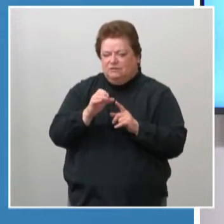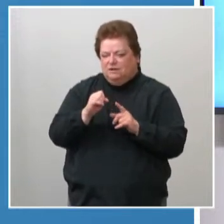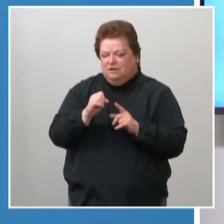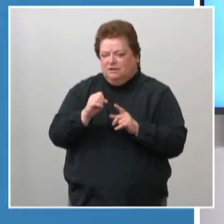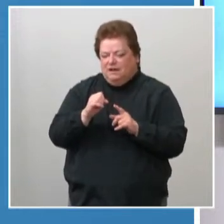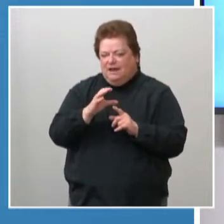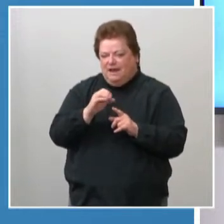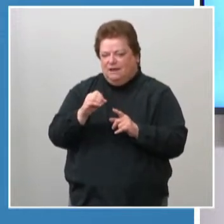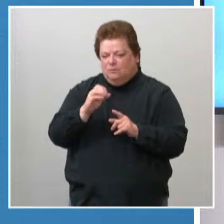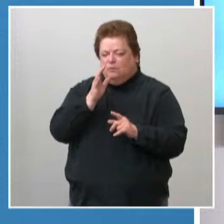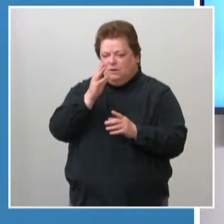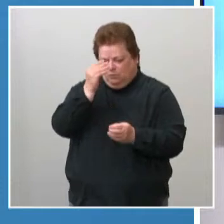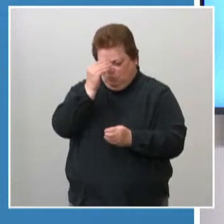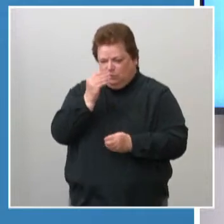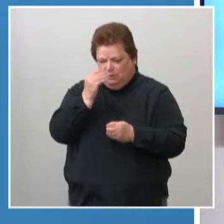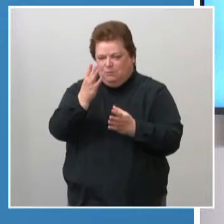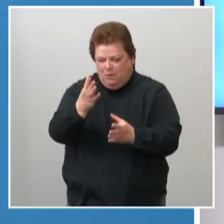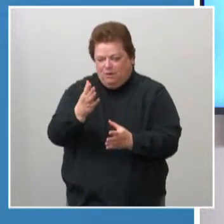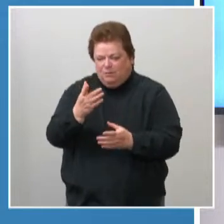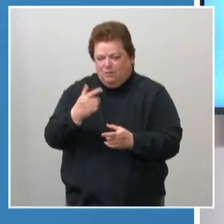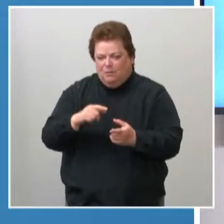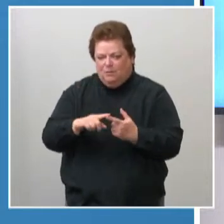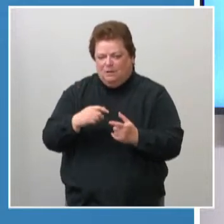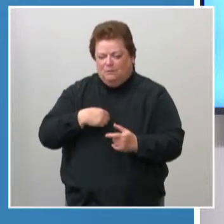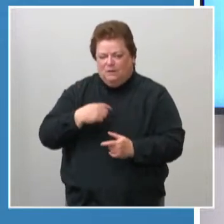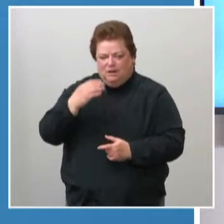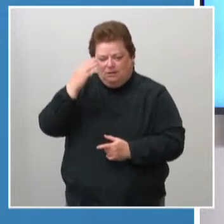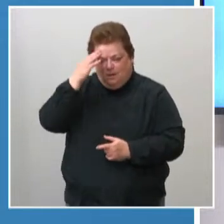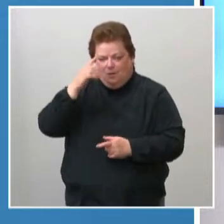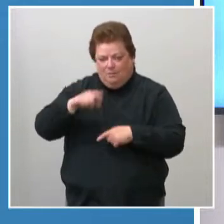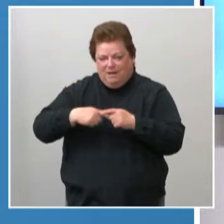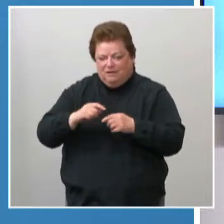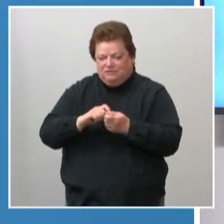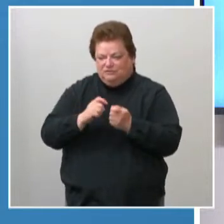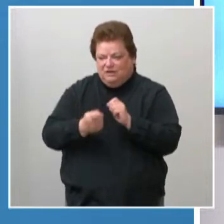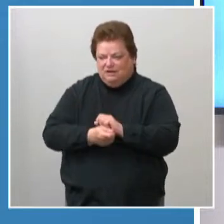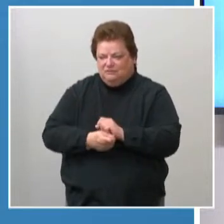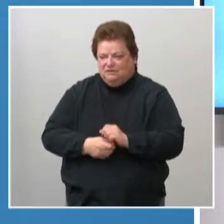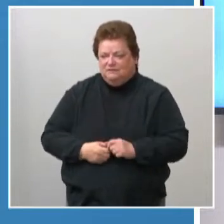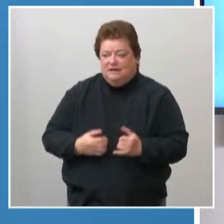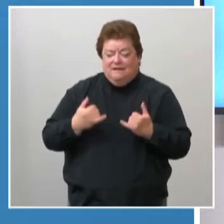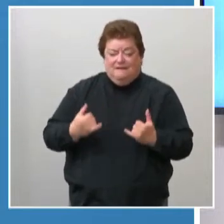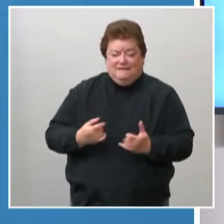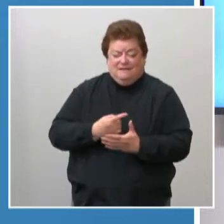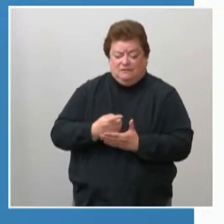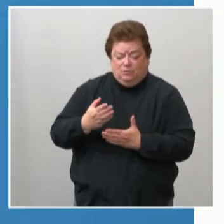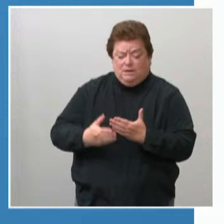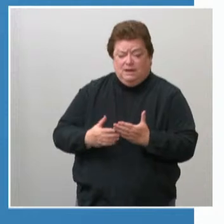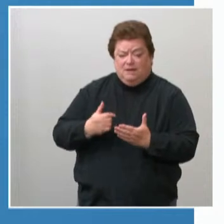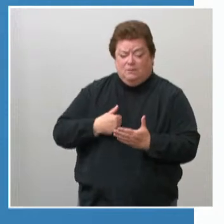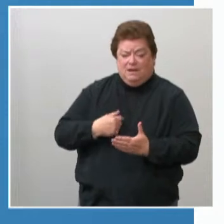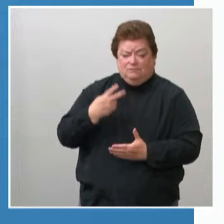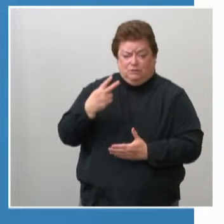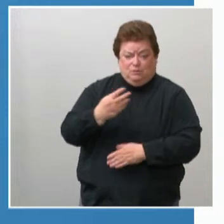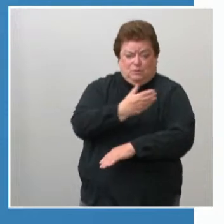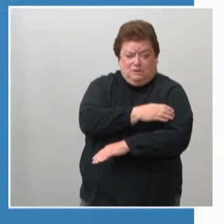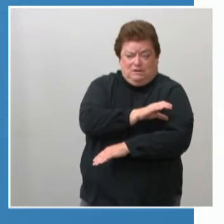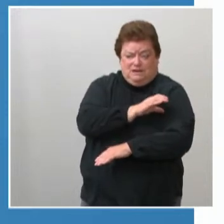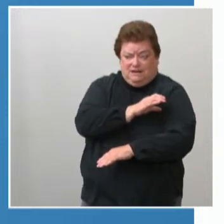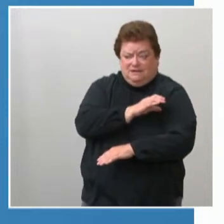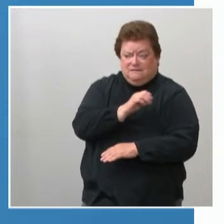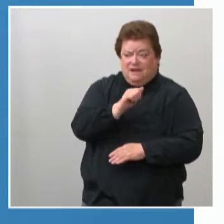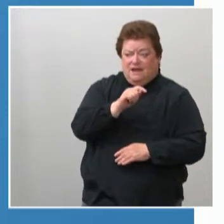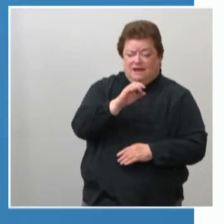closely and reporting to you if there are changes. This weekend, we have 2 walk-in vaccination clinics at